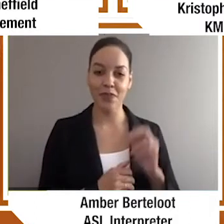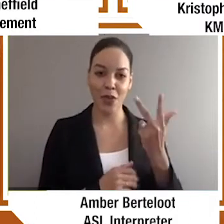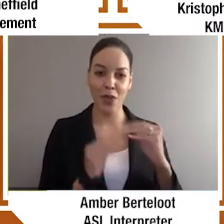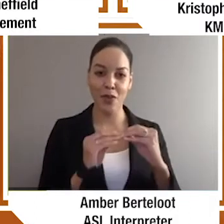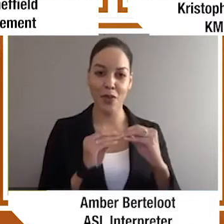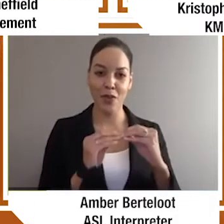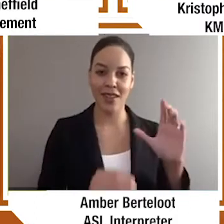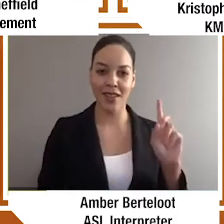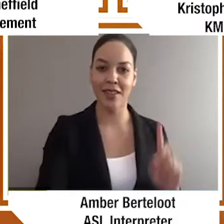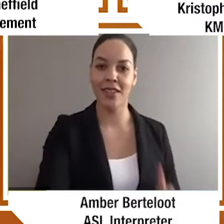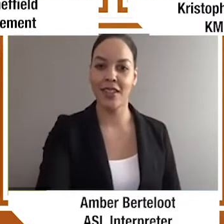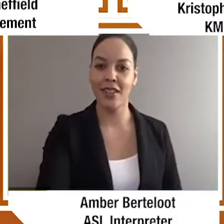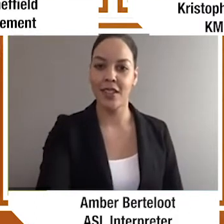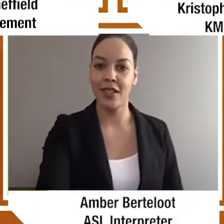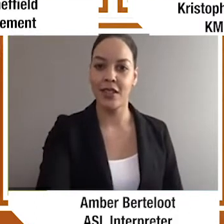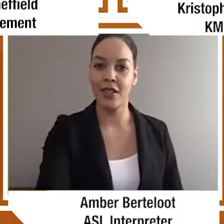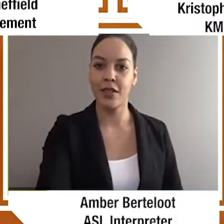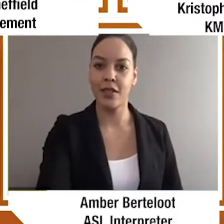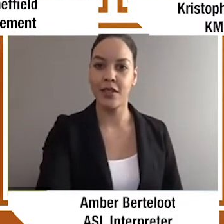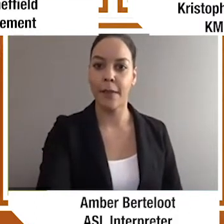seconds. Let's see what the people say.